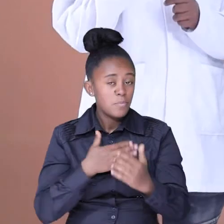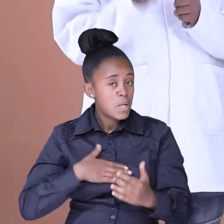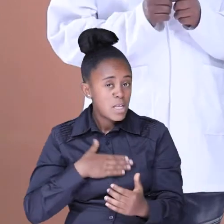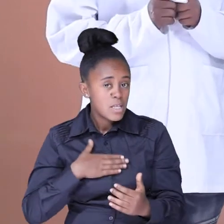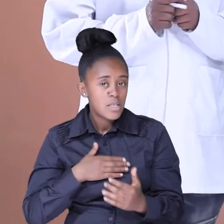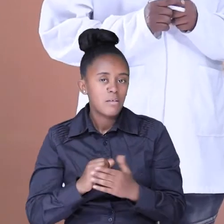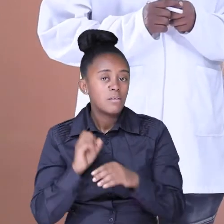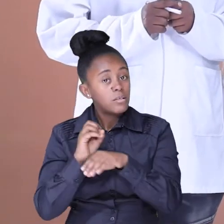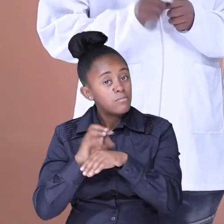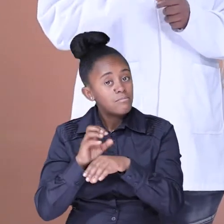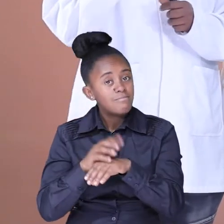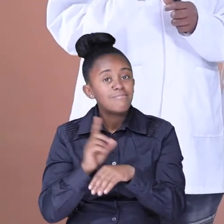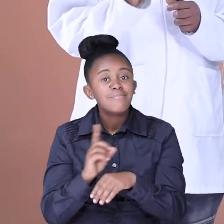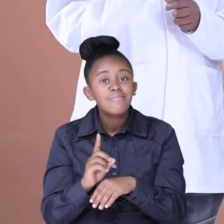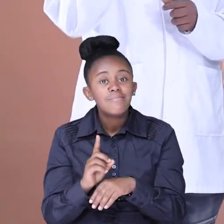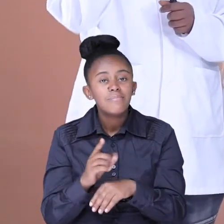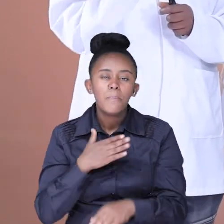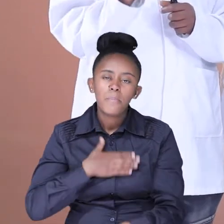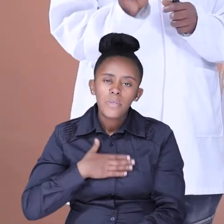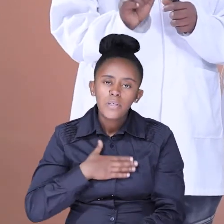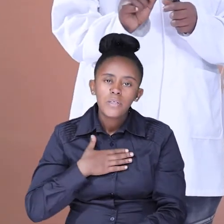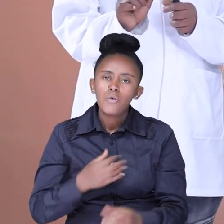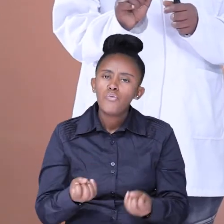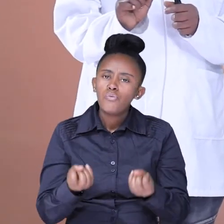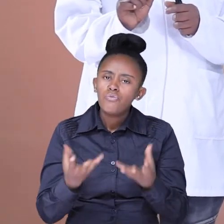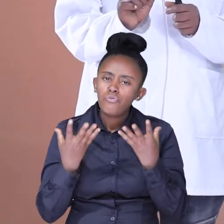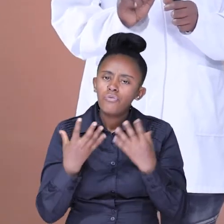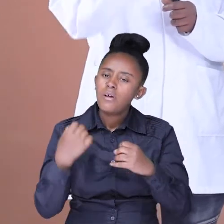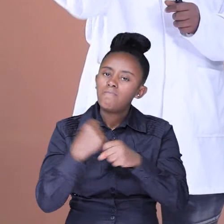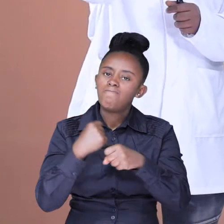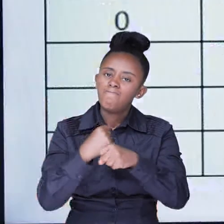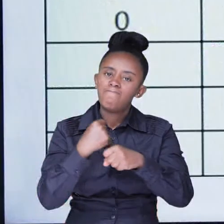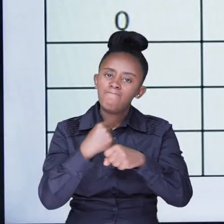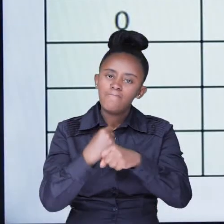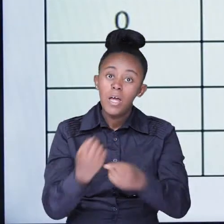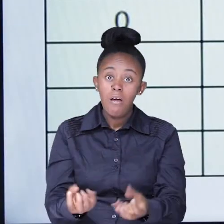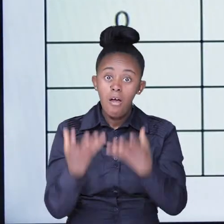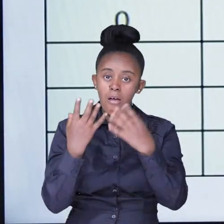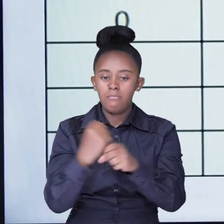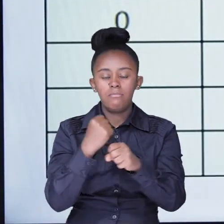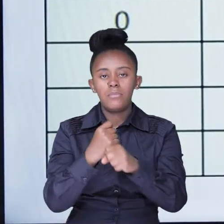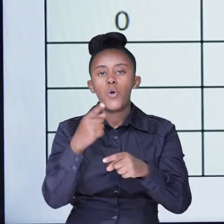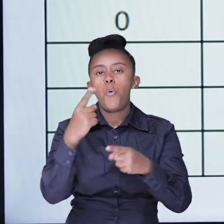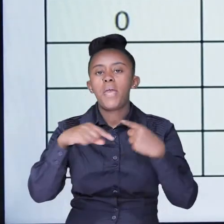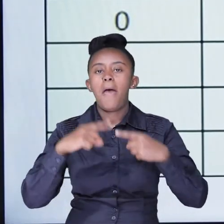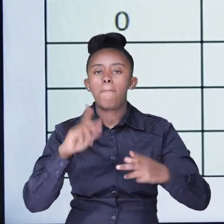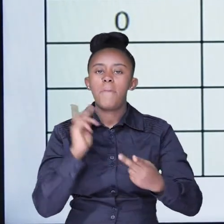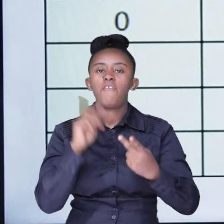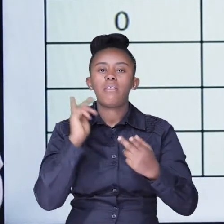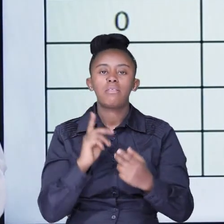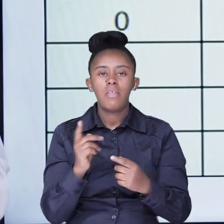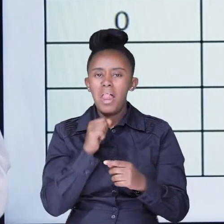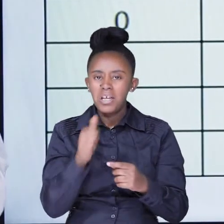what I advise you, please do more exercise. If you do more exercise, you become perfect.